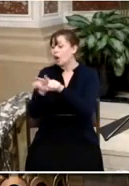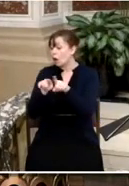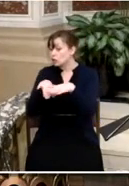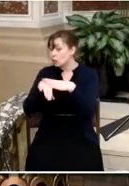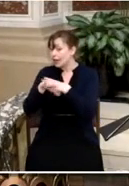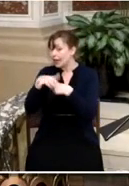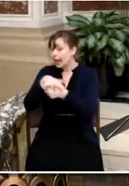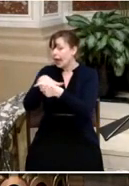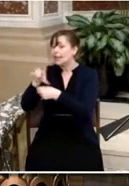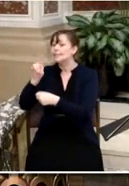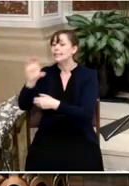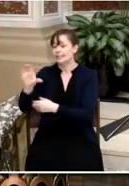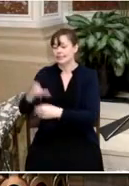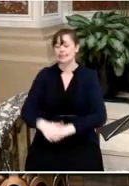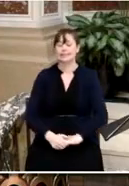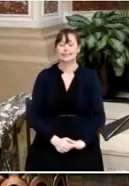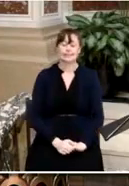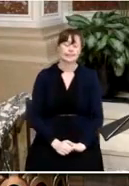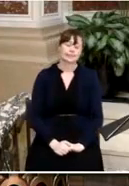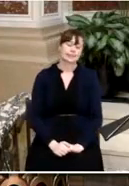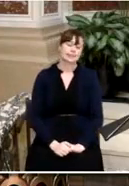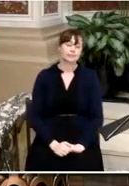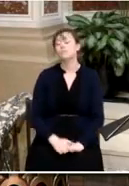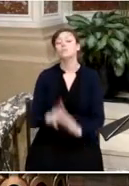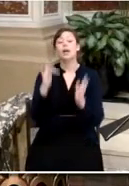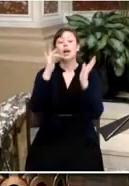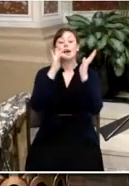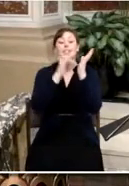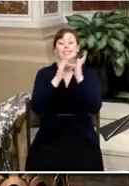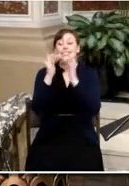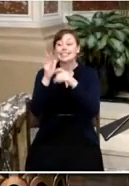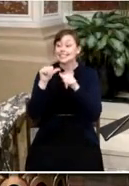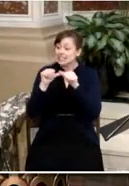Columbia. Jesus is still busy